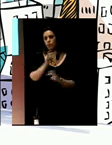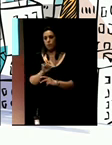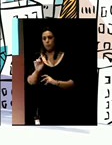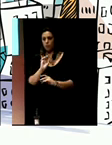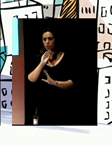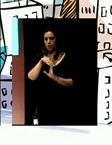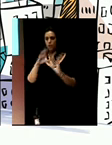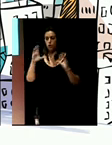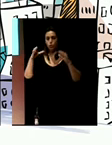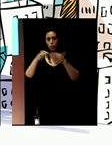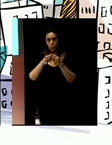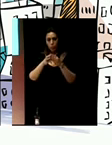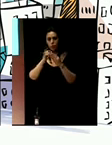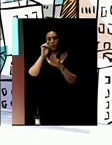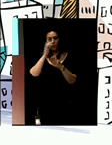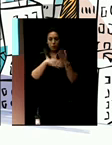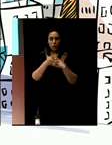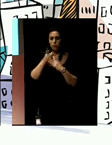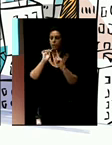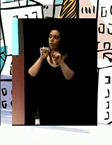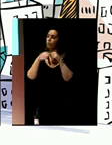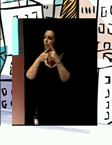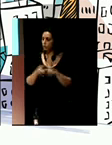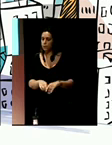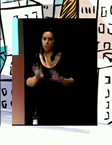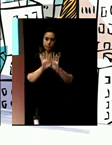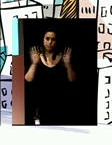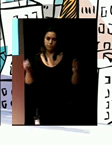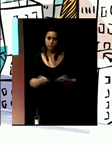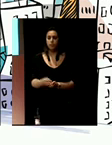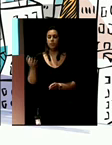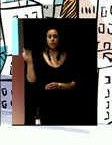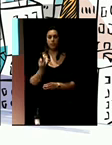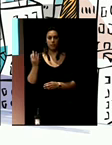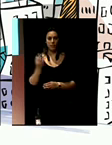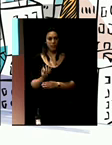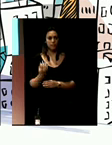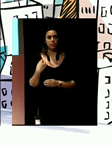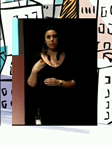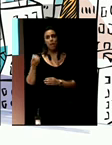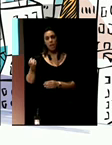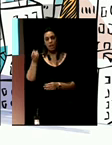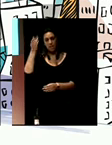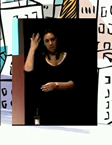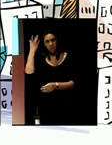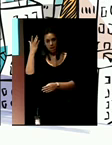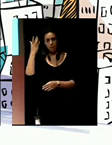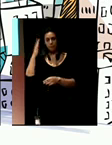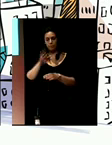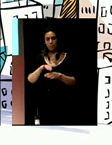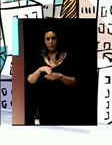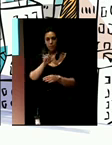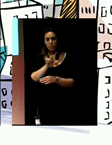businesses and groups of disabled people and their families. It's an initiative that facilitates